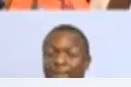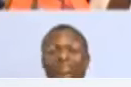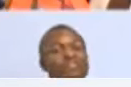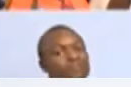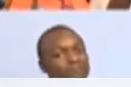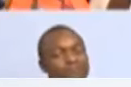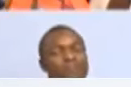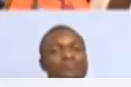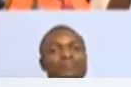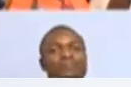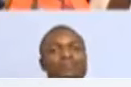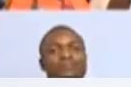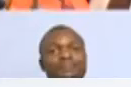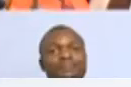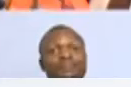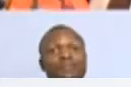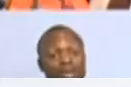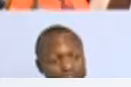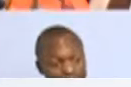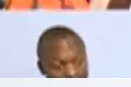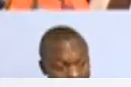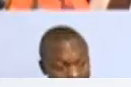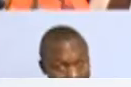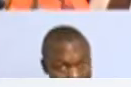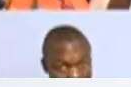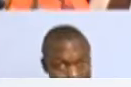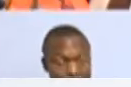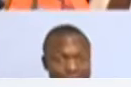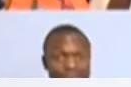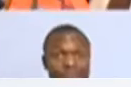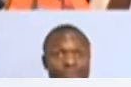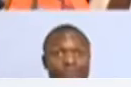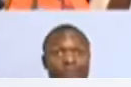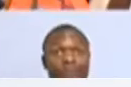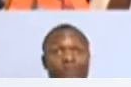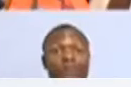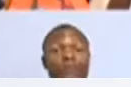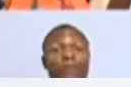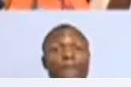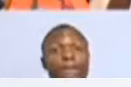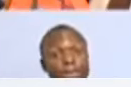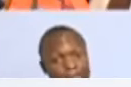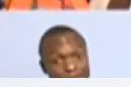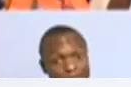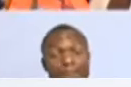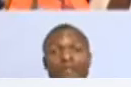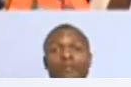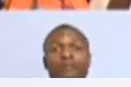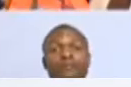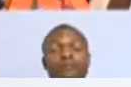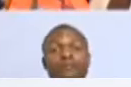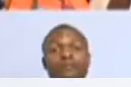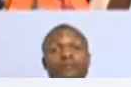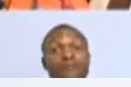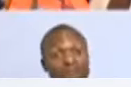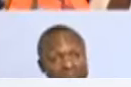we effectively, as a country, we play our part in the region. First,